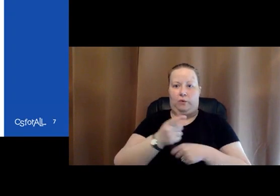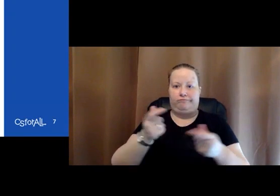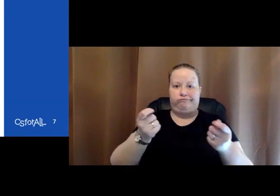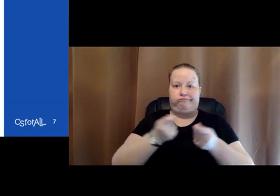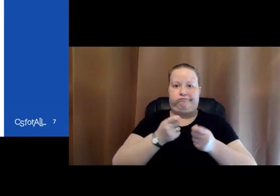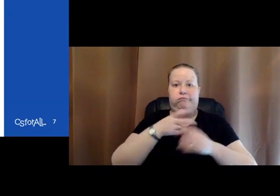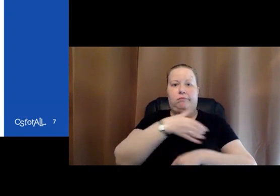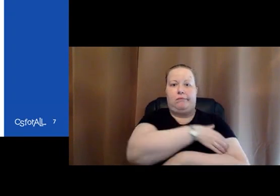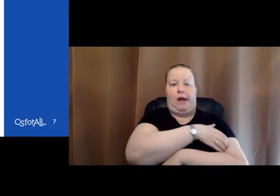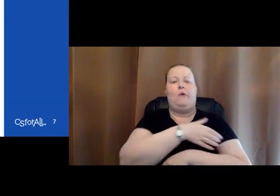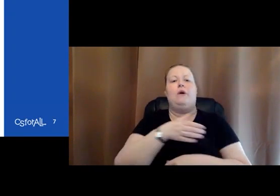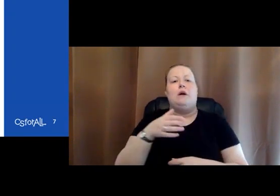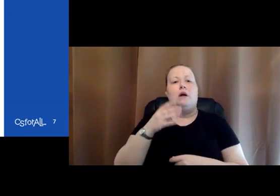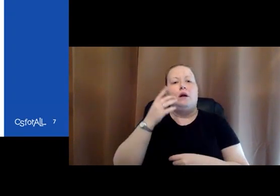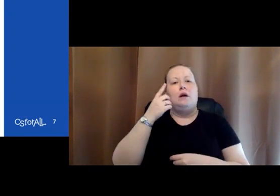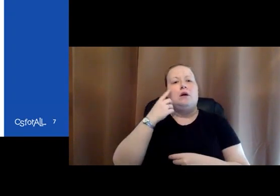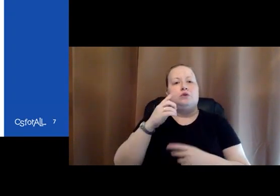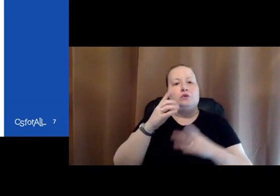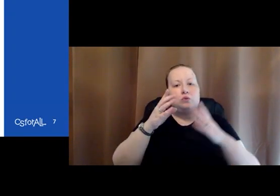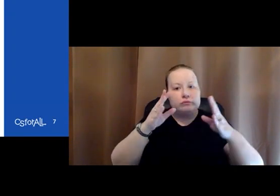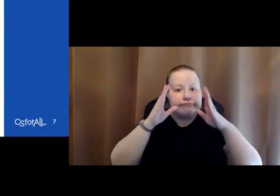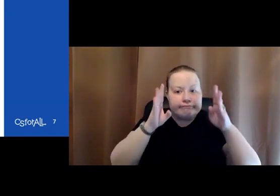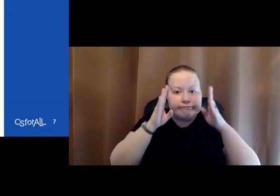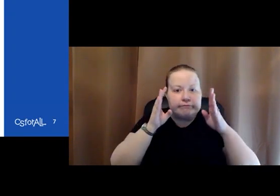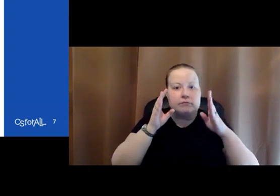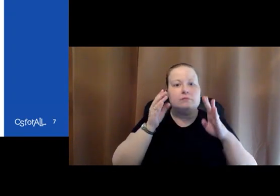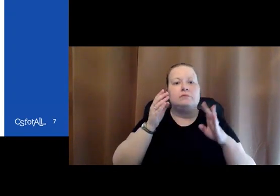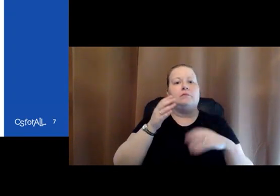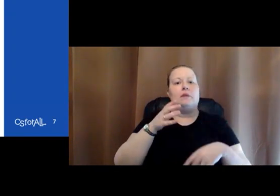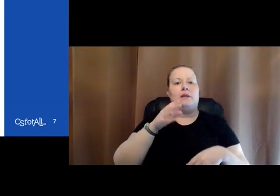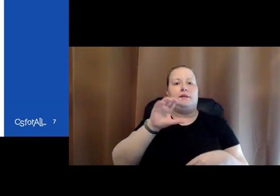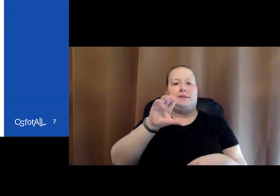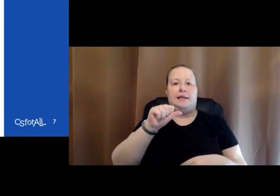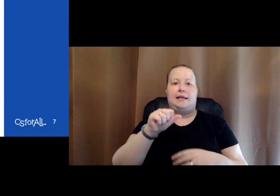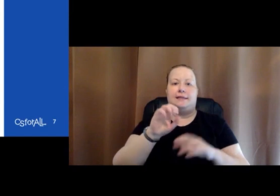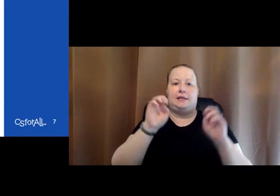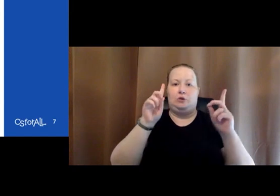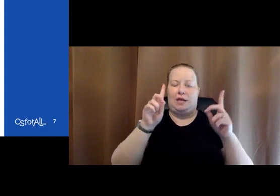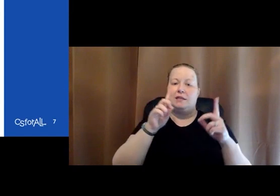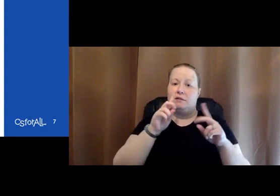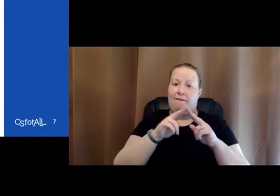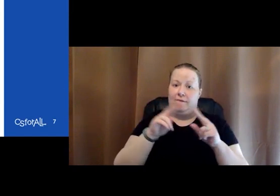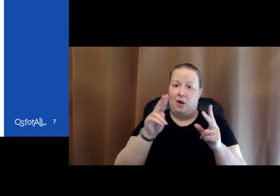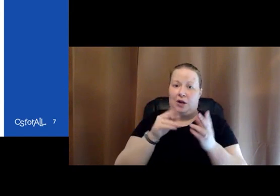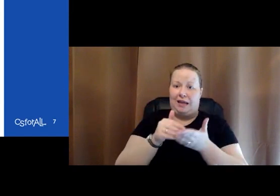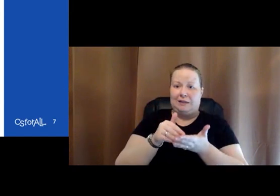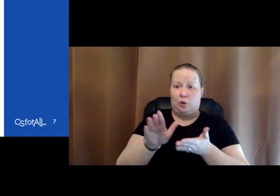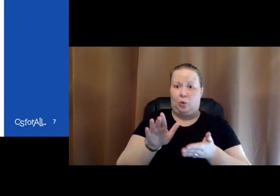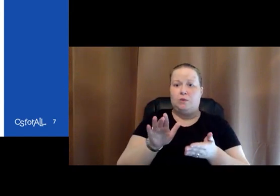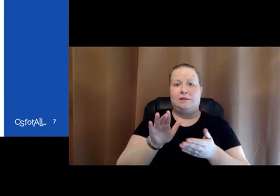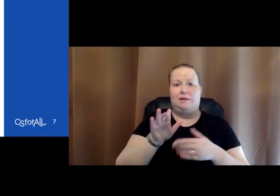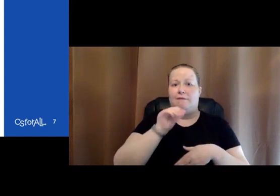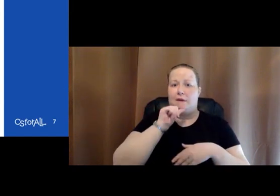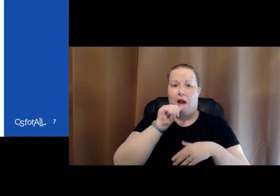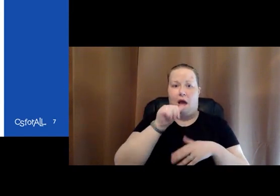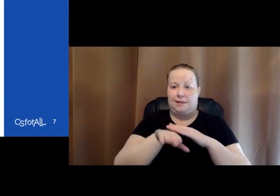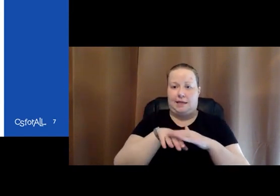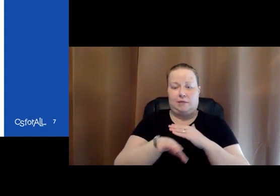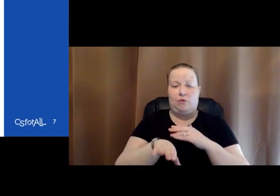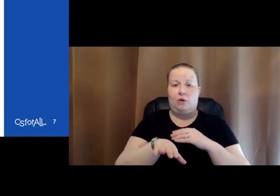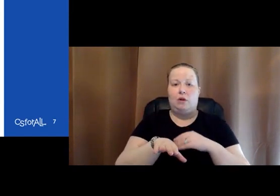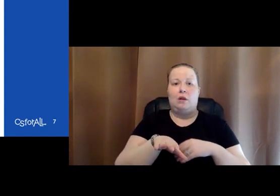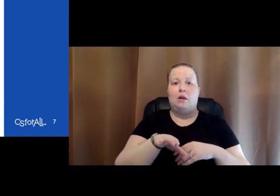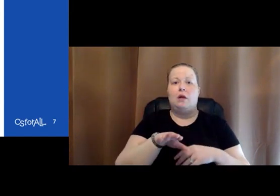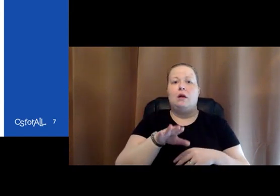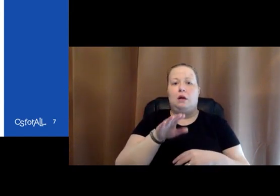attention to the fact that CS education is largely exclusive or not accessible